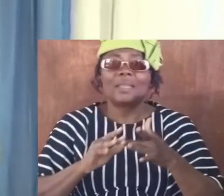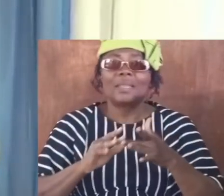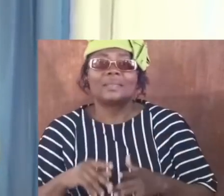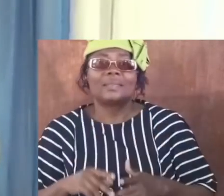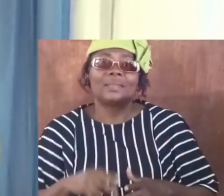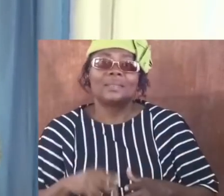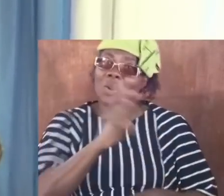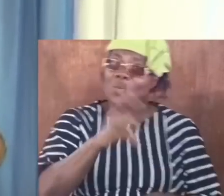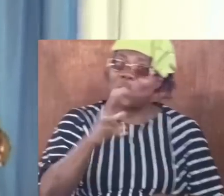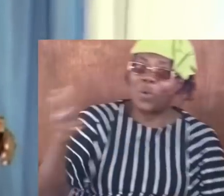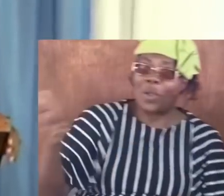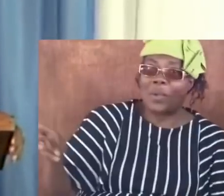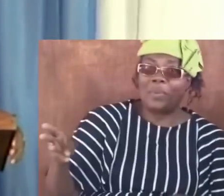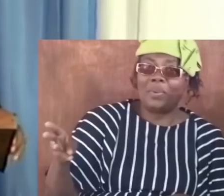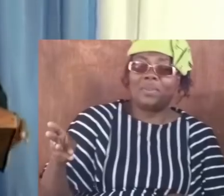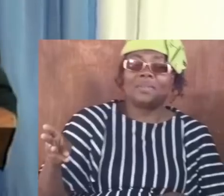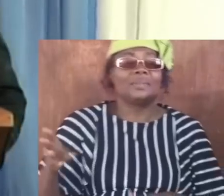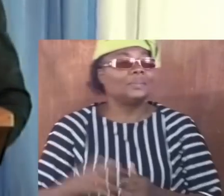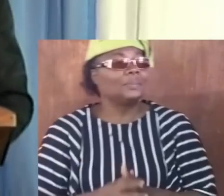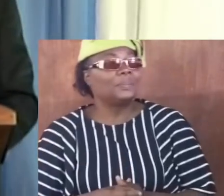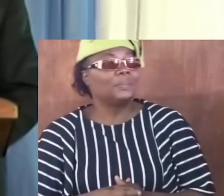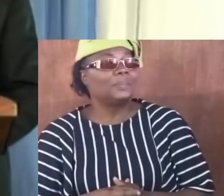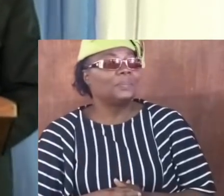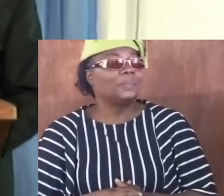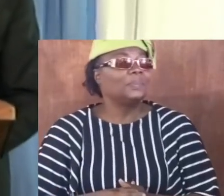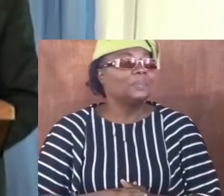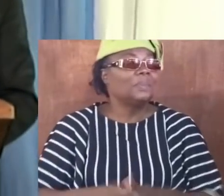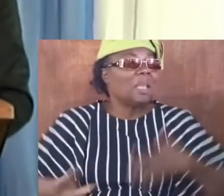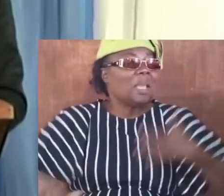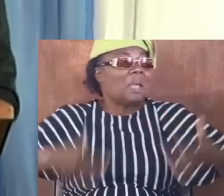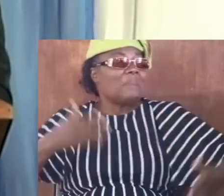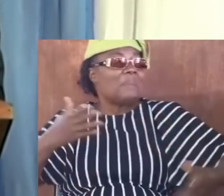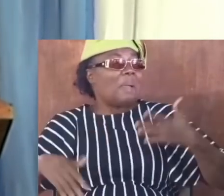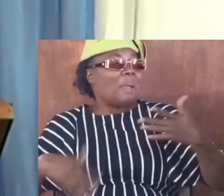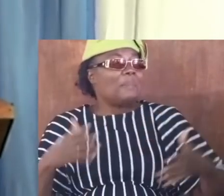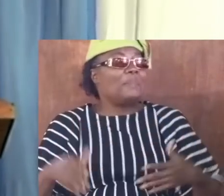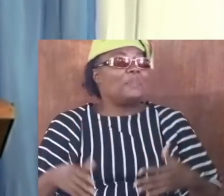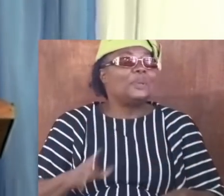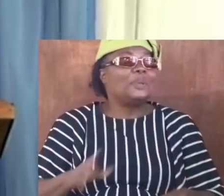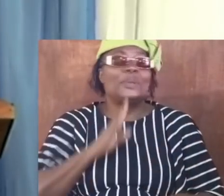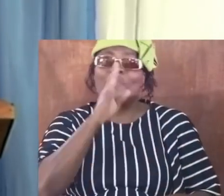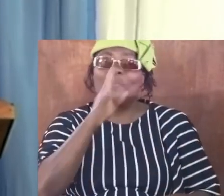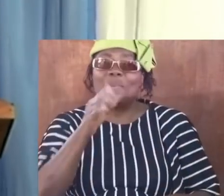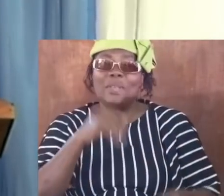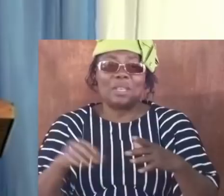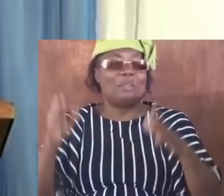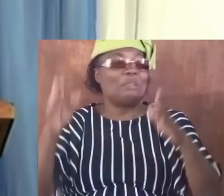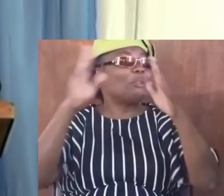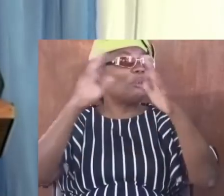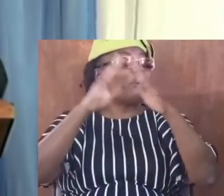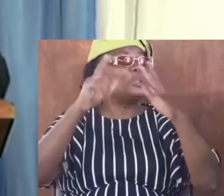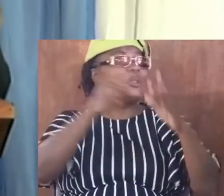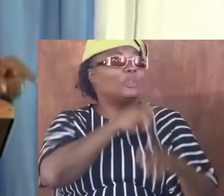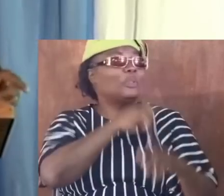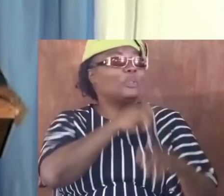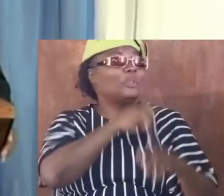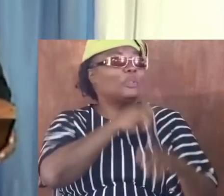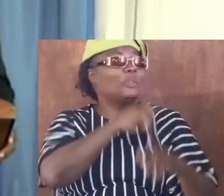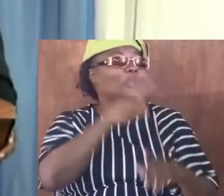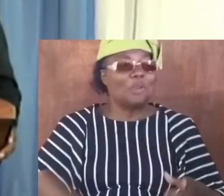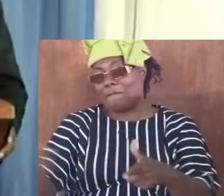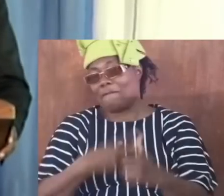our Lord and Savior Jesus Christ. I am happy. I am delighted to be in the house of the Lord this first